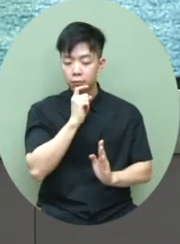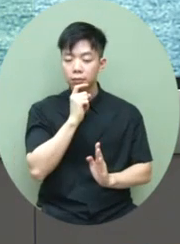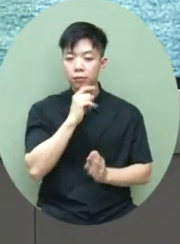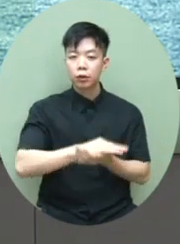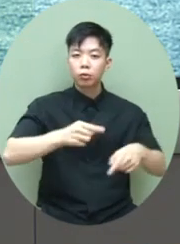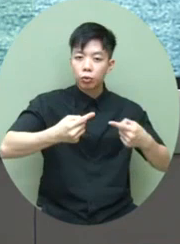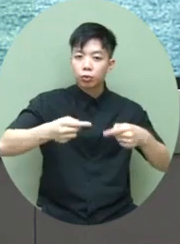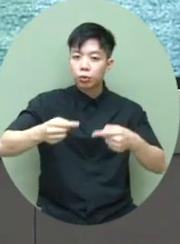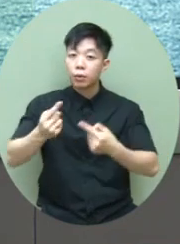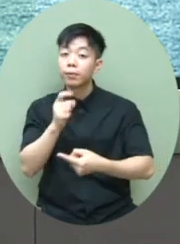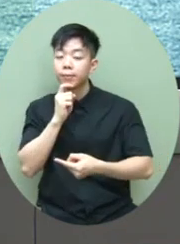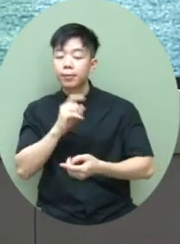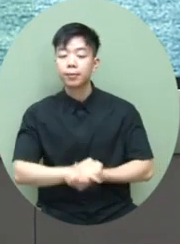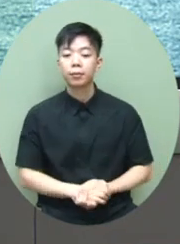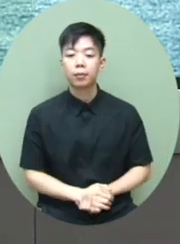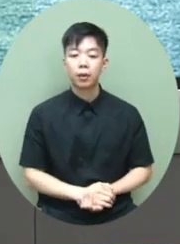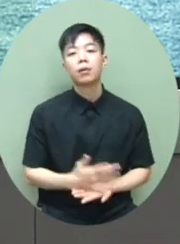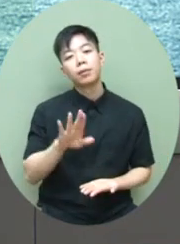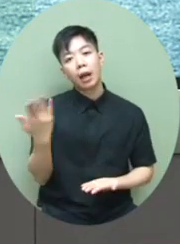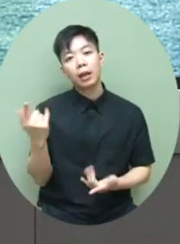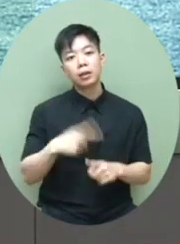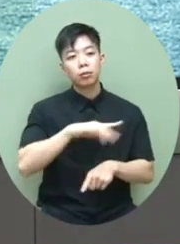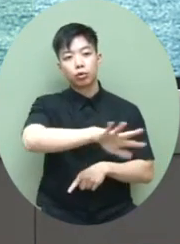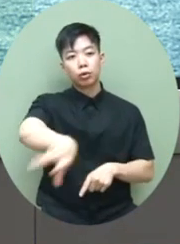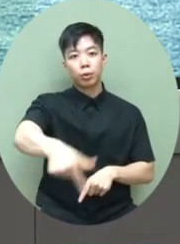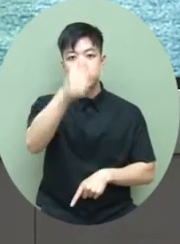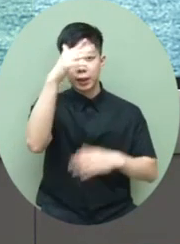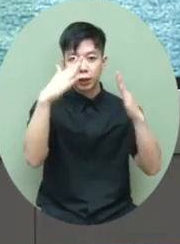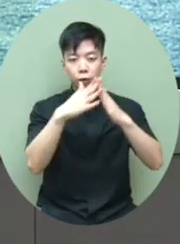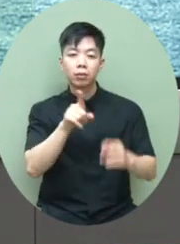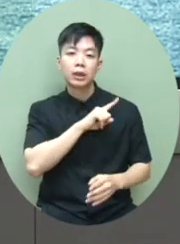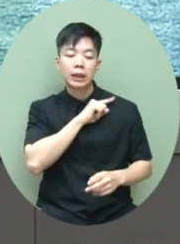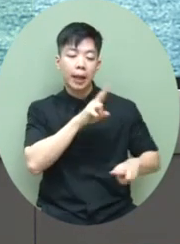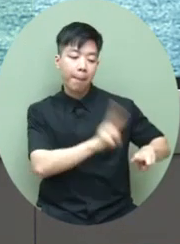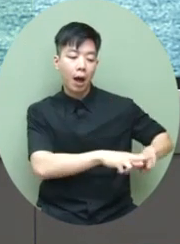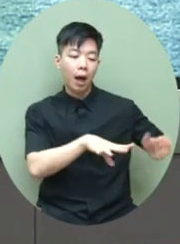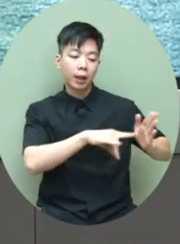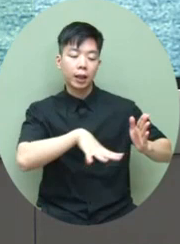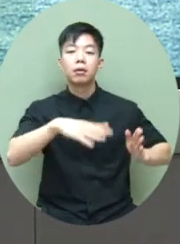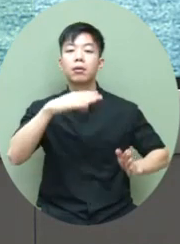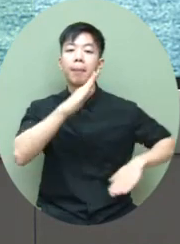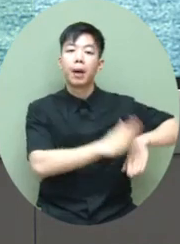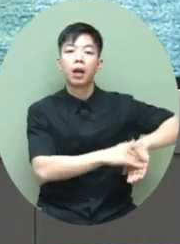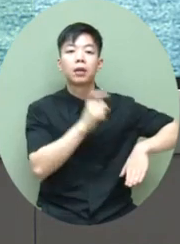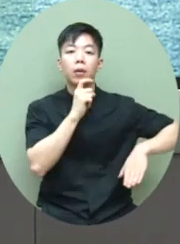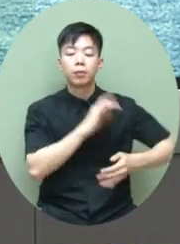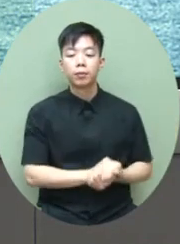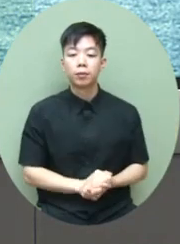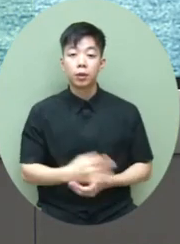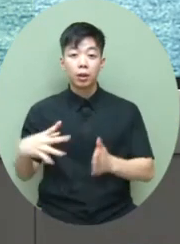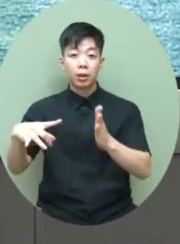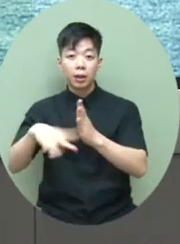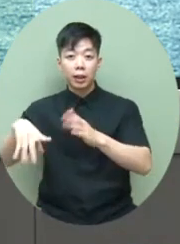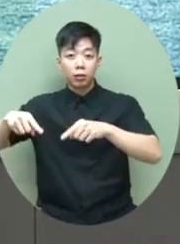backup electrical supply, and then it was automatically activated when the supply wasn't